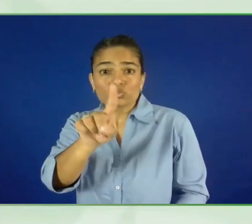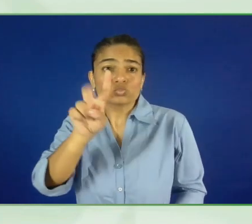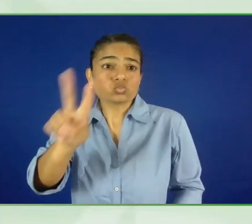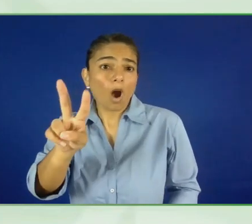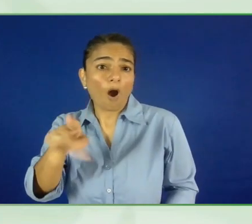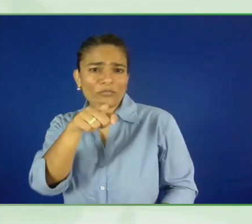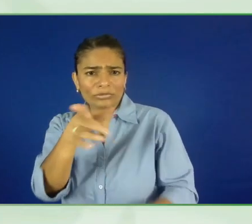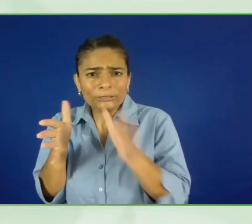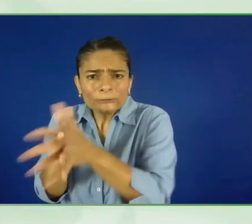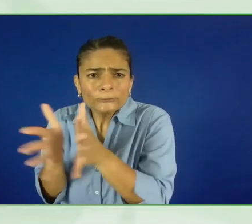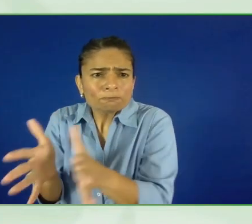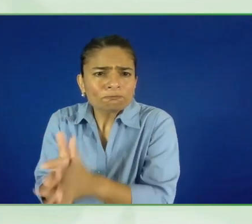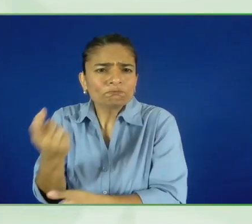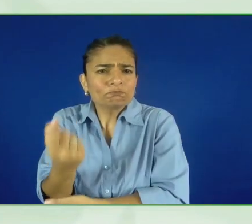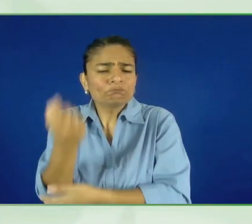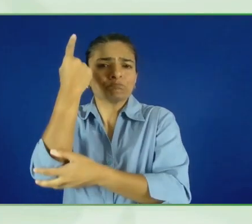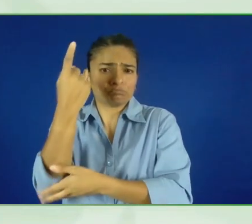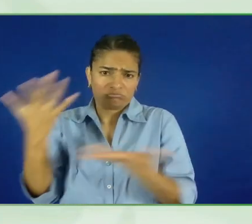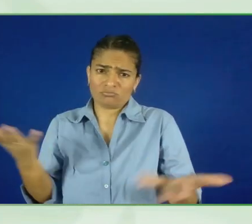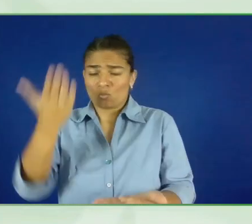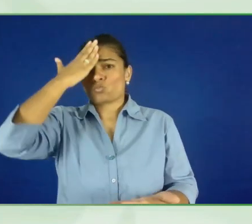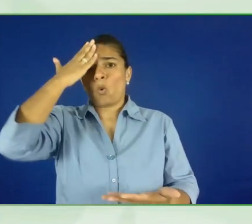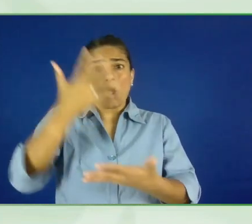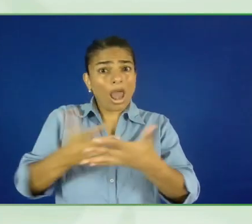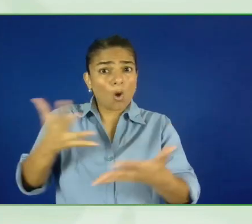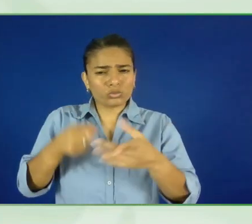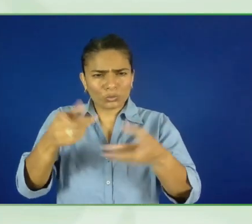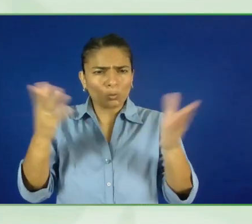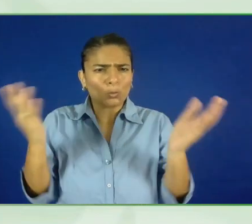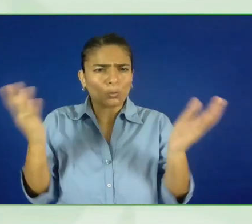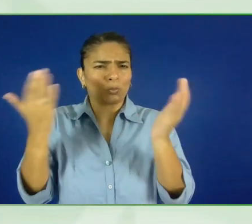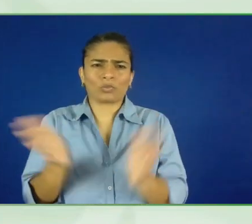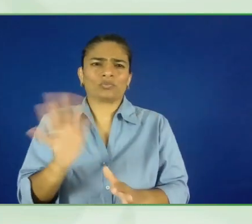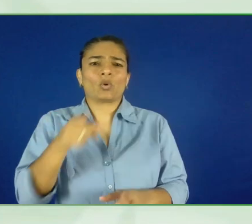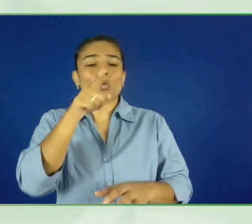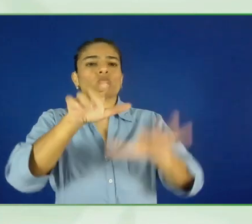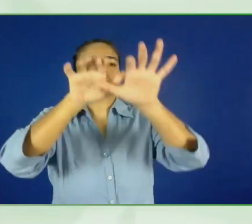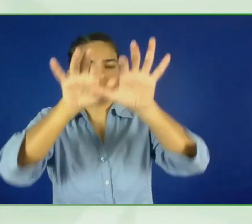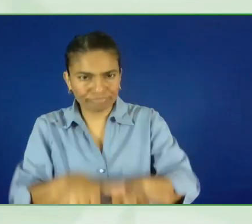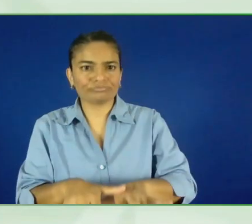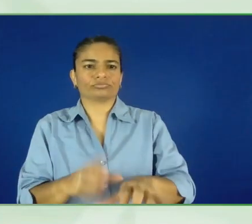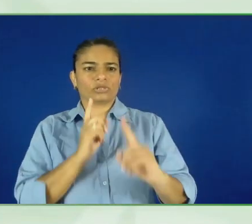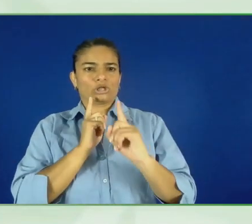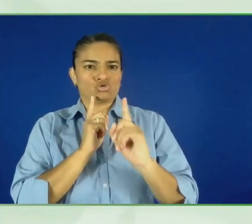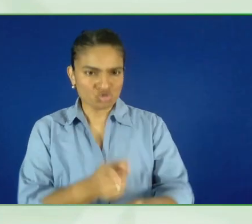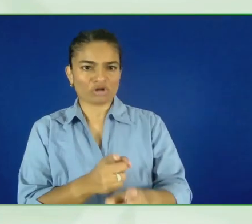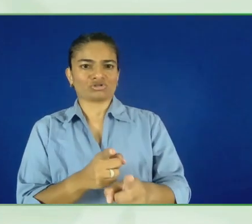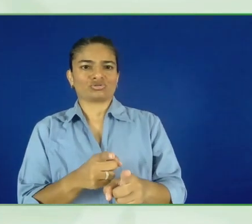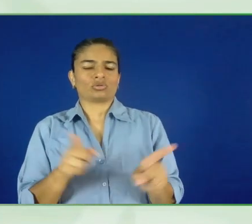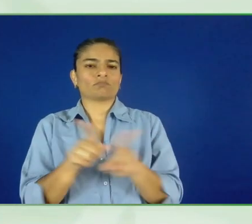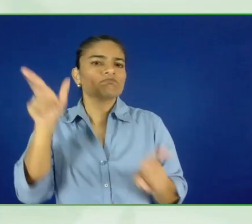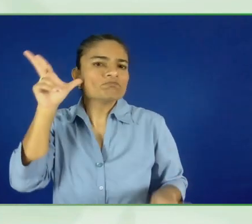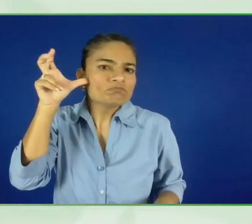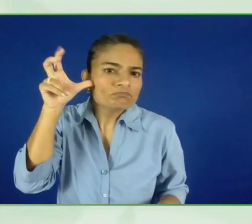some features are really there. It was also mentioned audio input, audio output, screen reader ability comes with the browser or